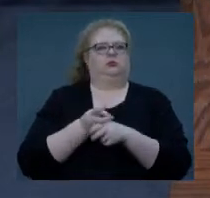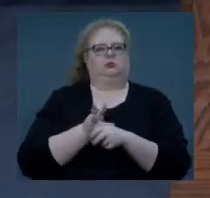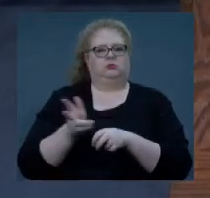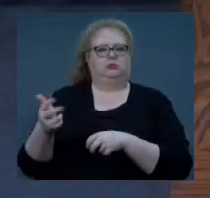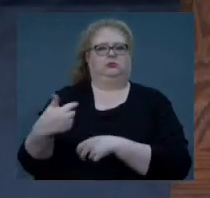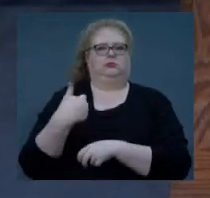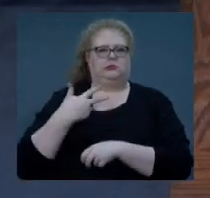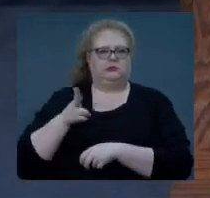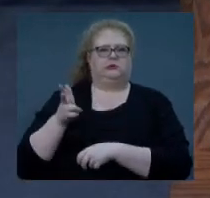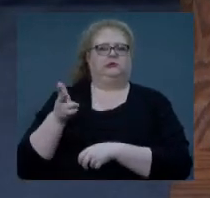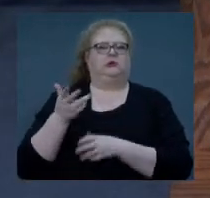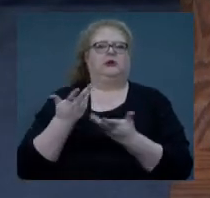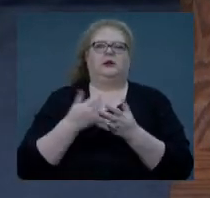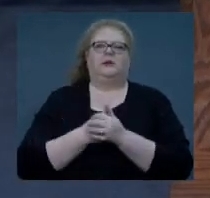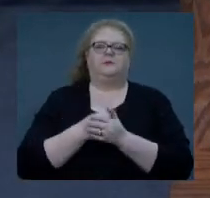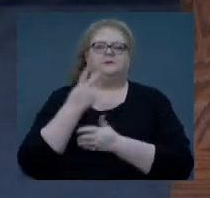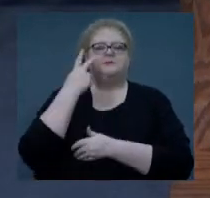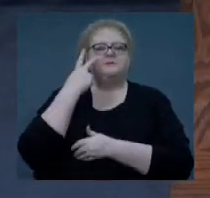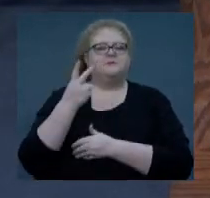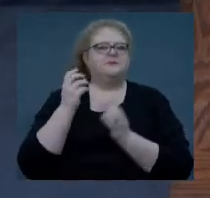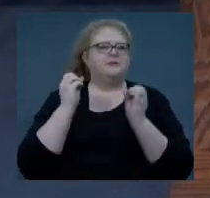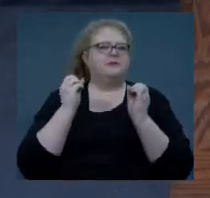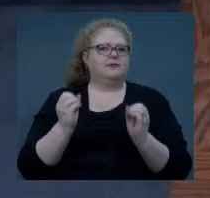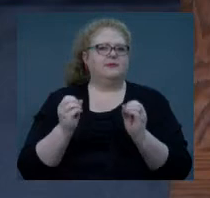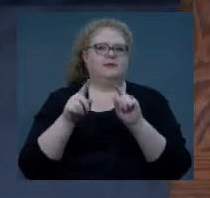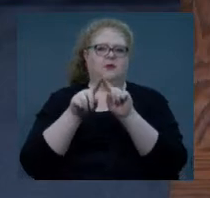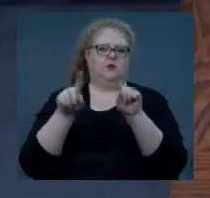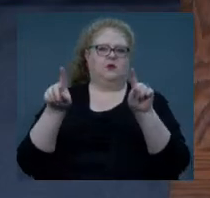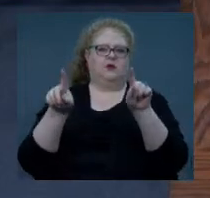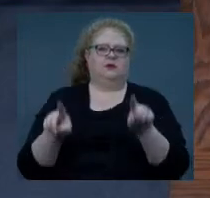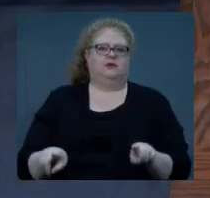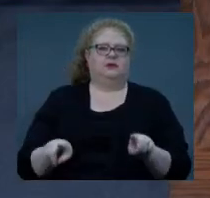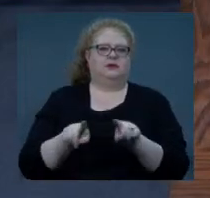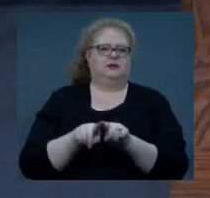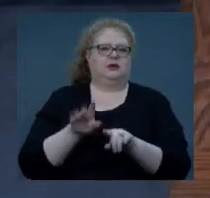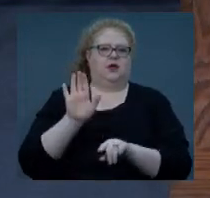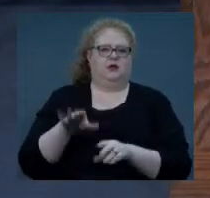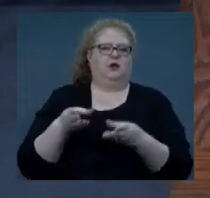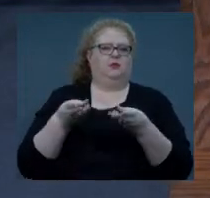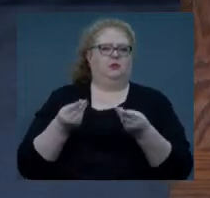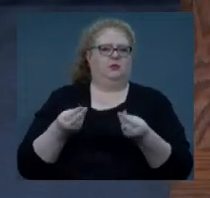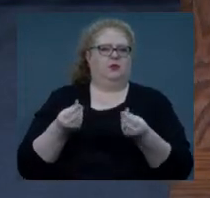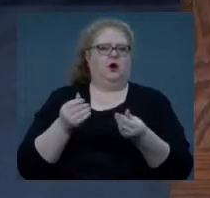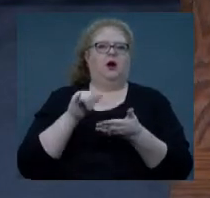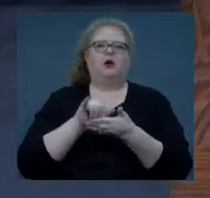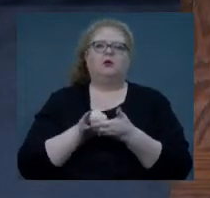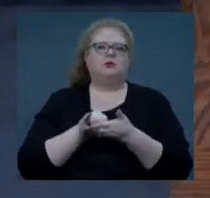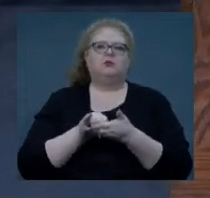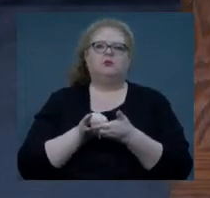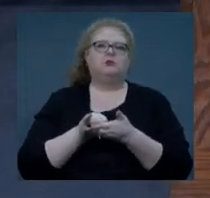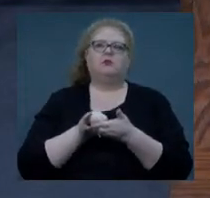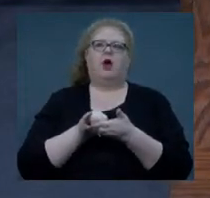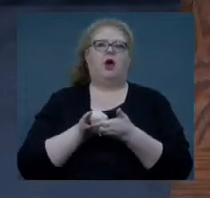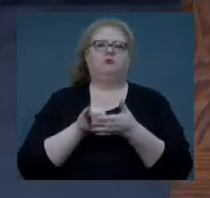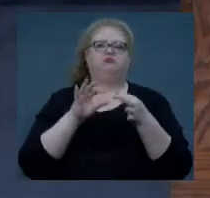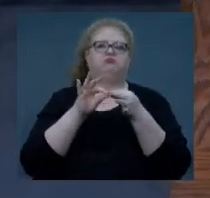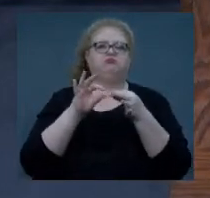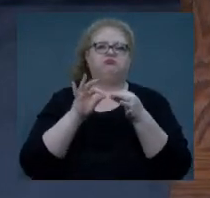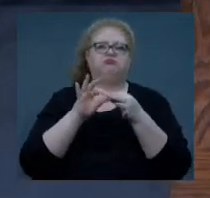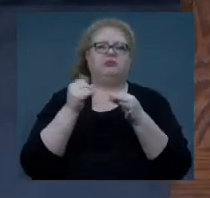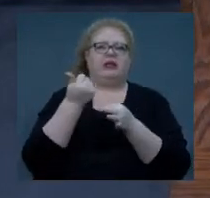I did not see any signs on the property saying it was coming before the Planning